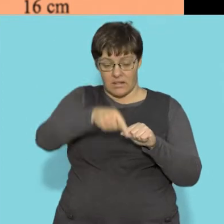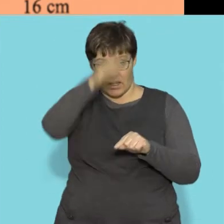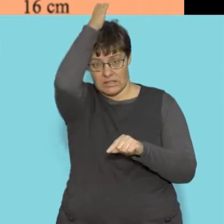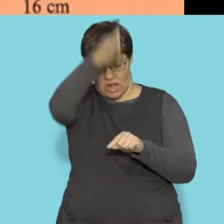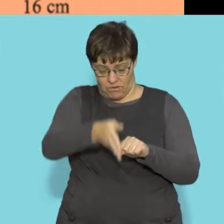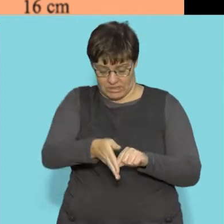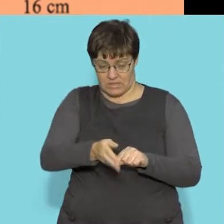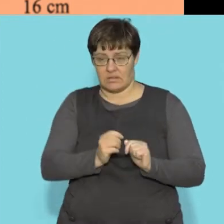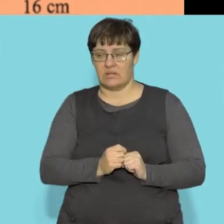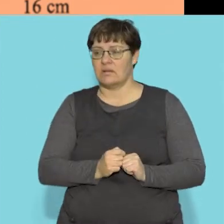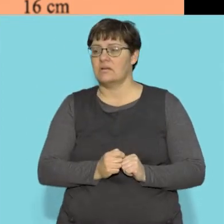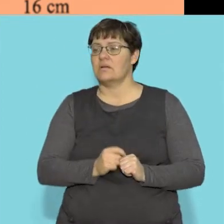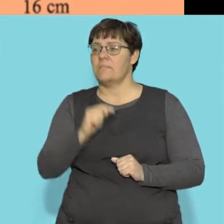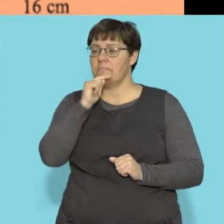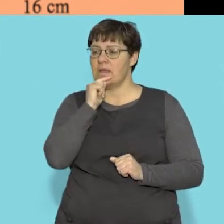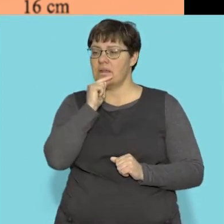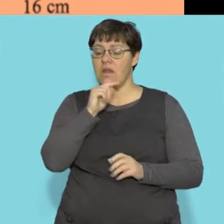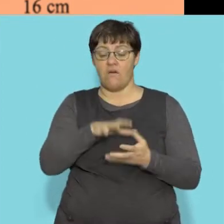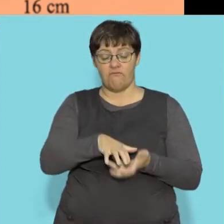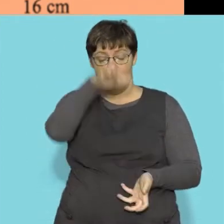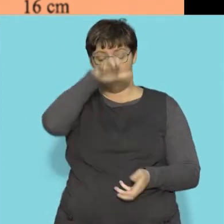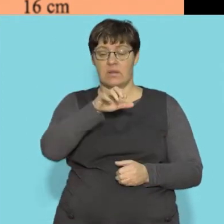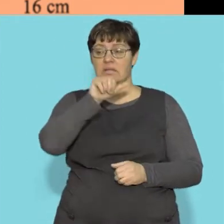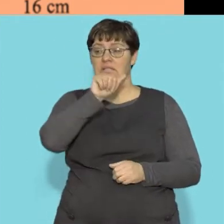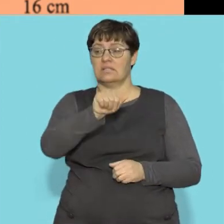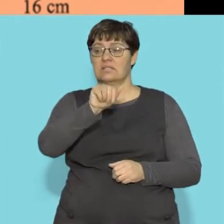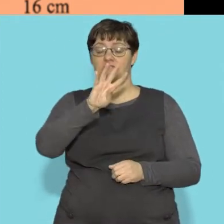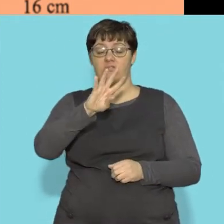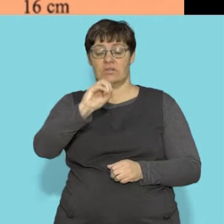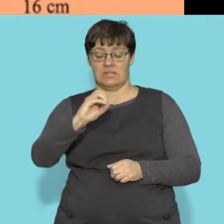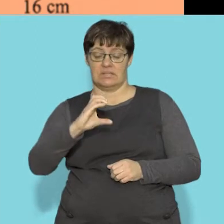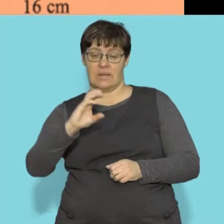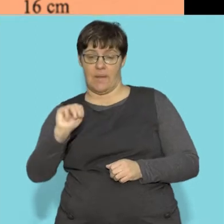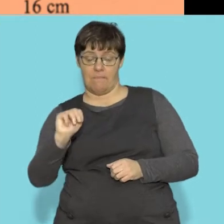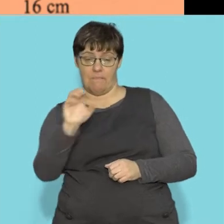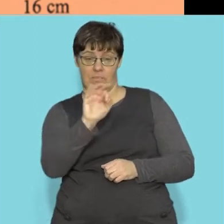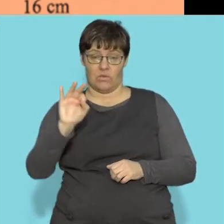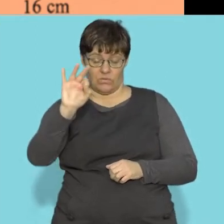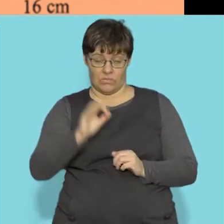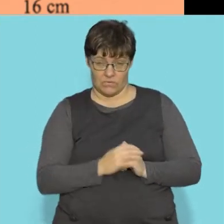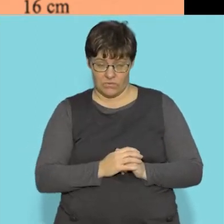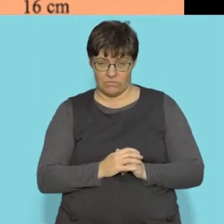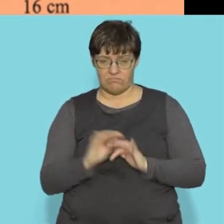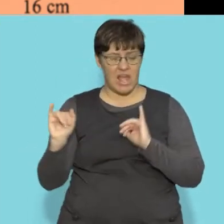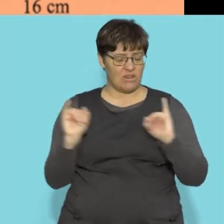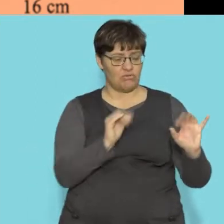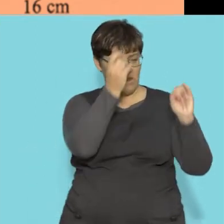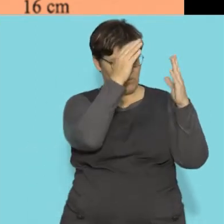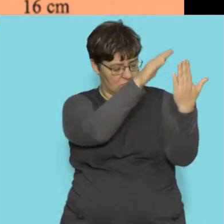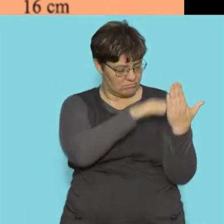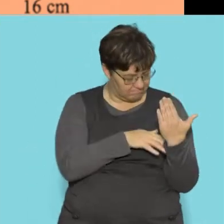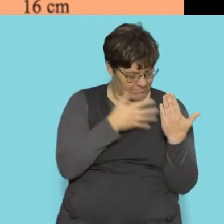of the pyramid is given to be 640 centimeters cubed. So now that we have our